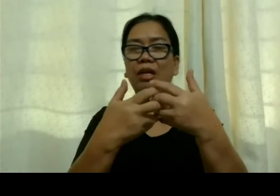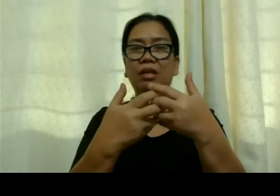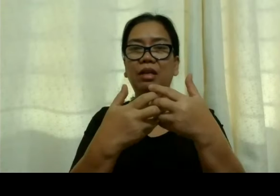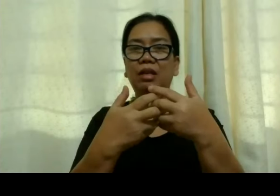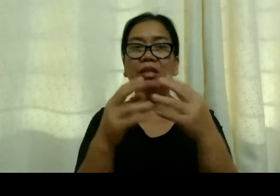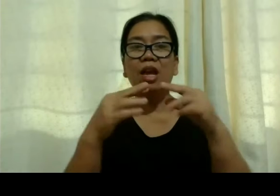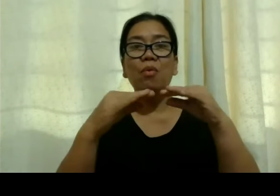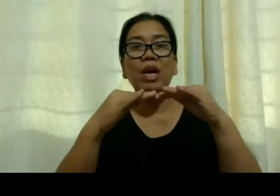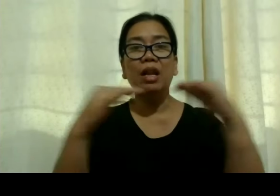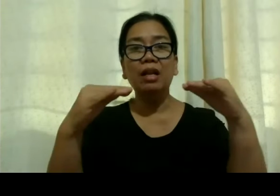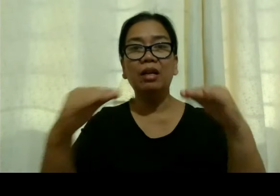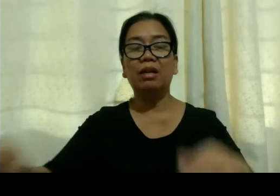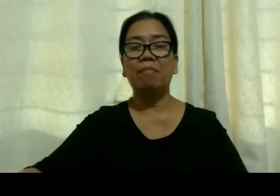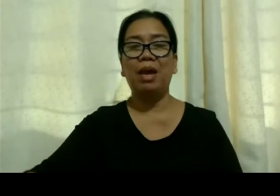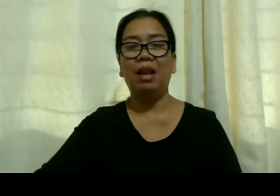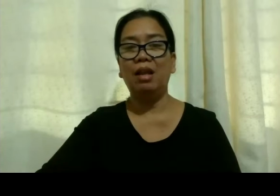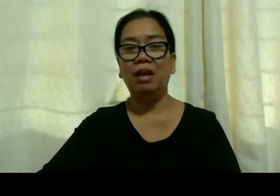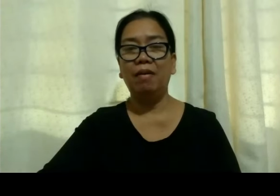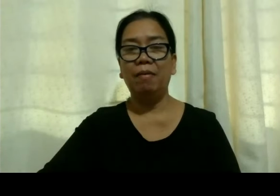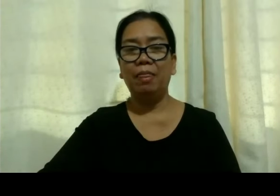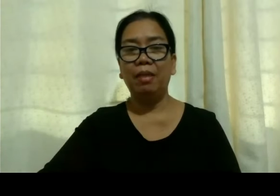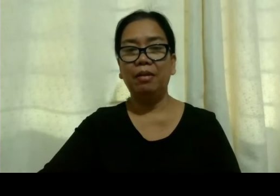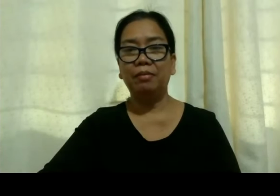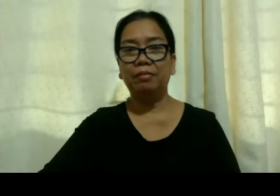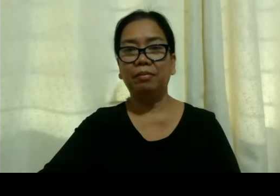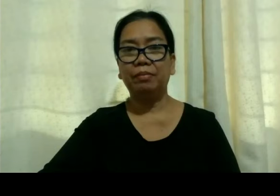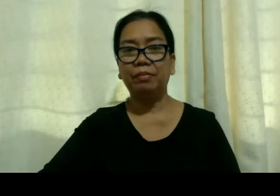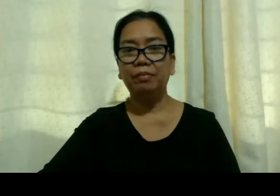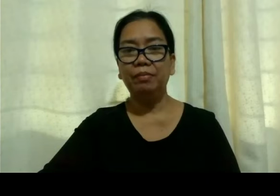each other. They will repel.